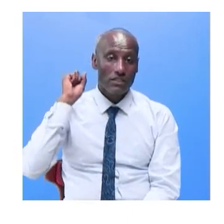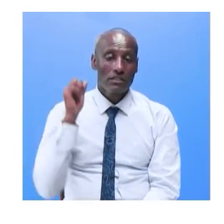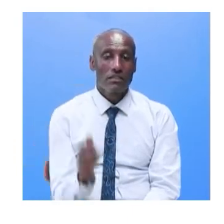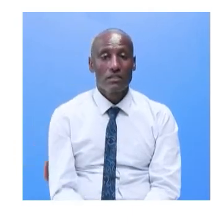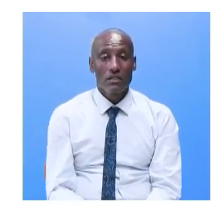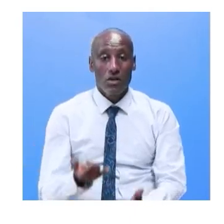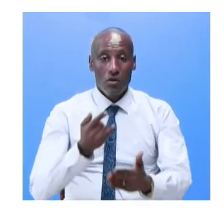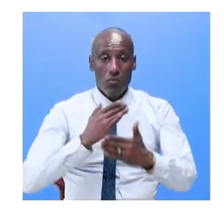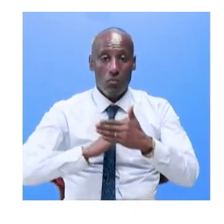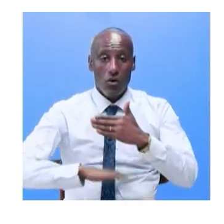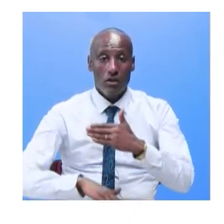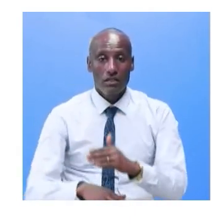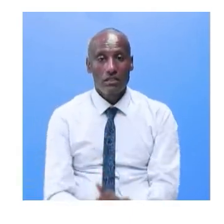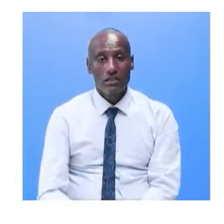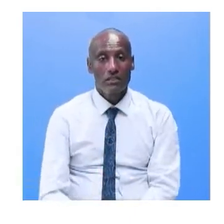born